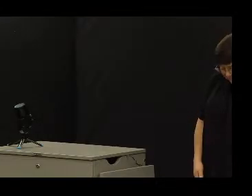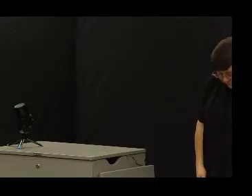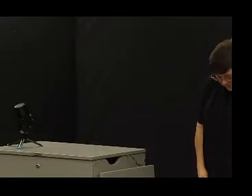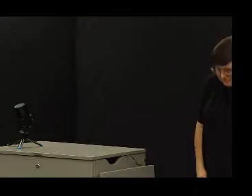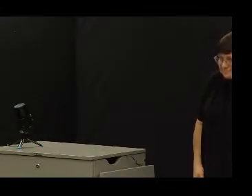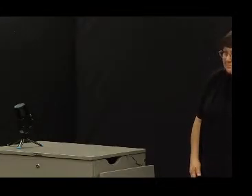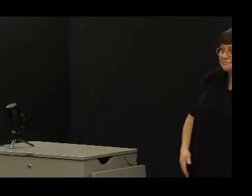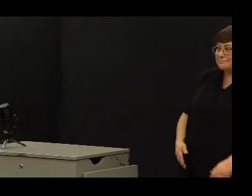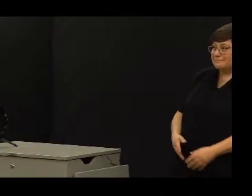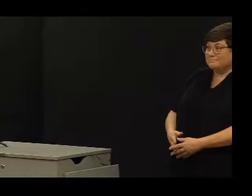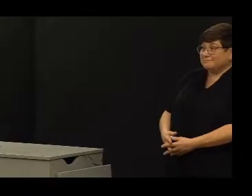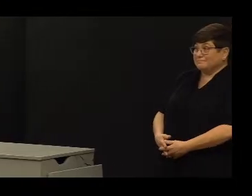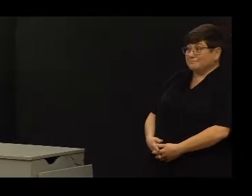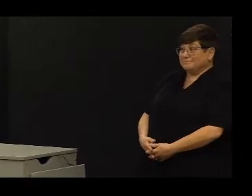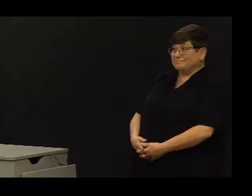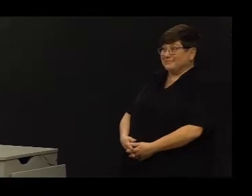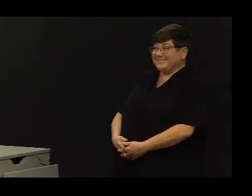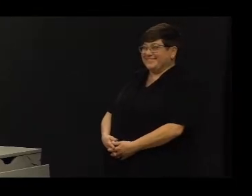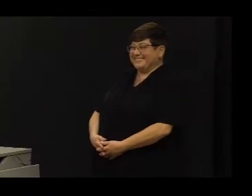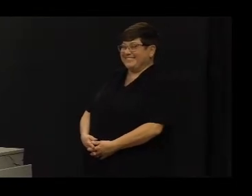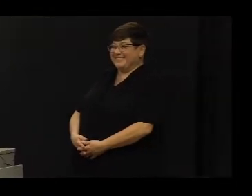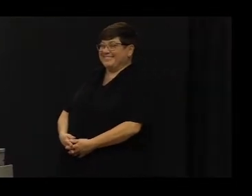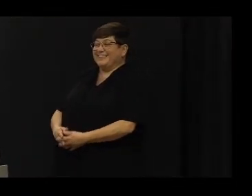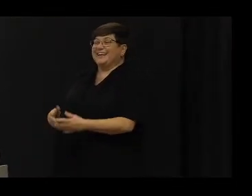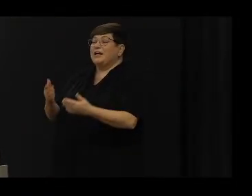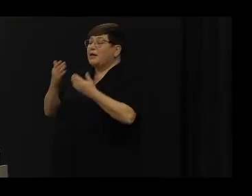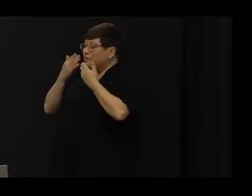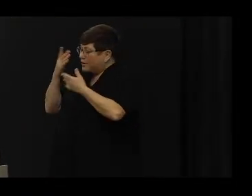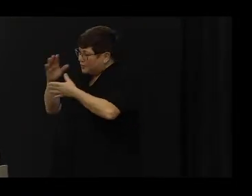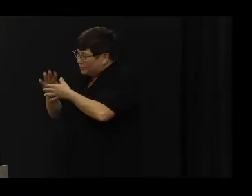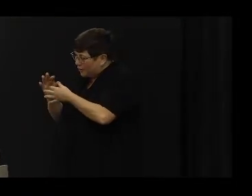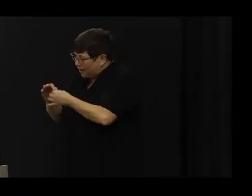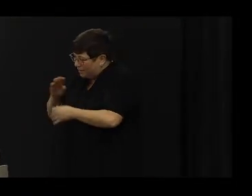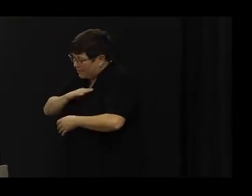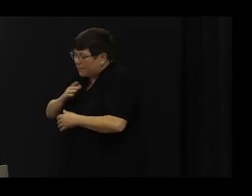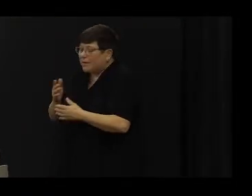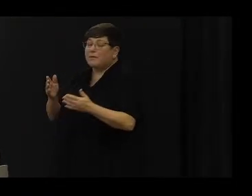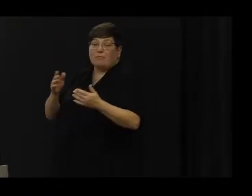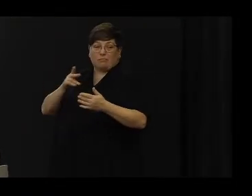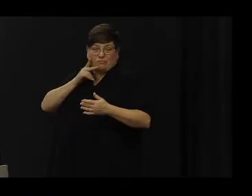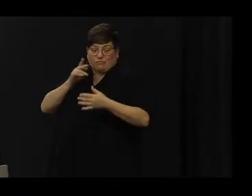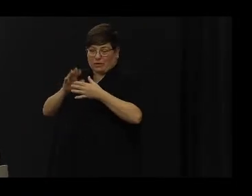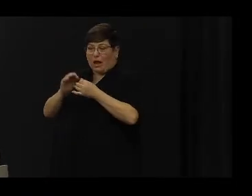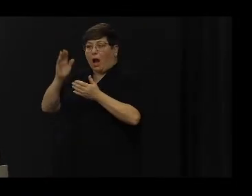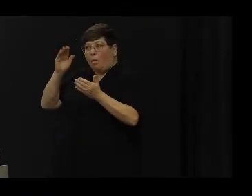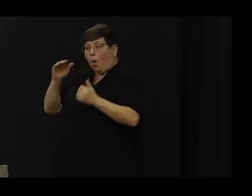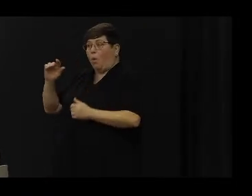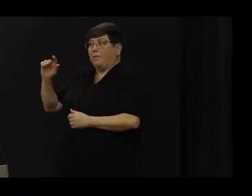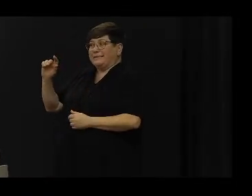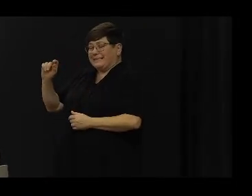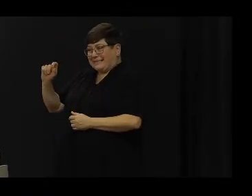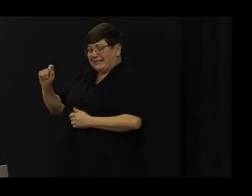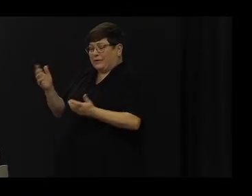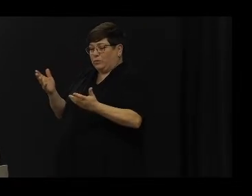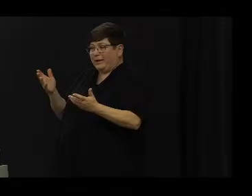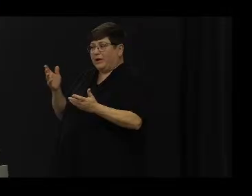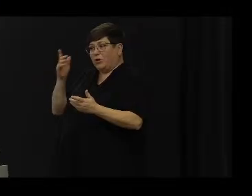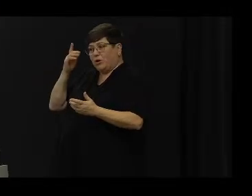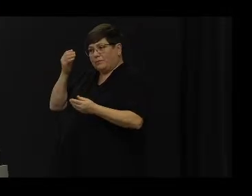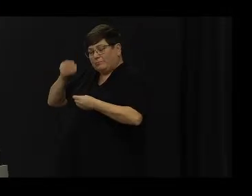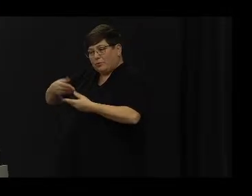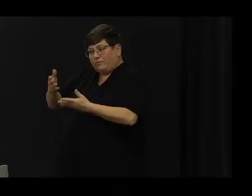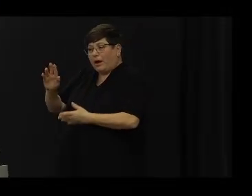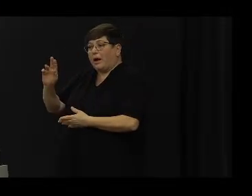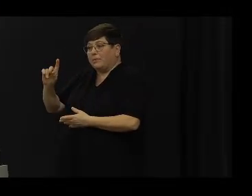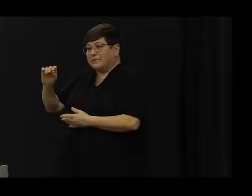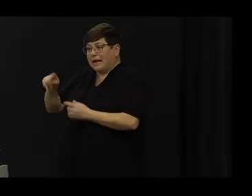Now, in regards to that auditorium you mentioned, I was hoping Mr. T would be here to give us an update about